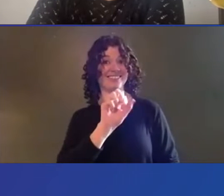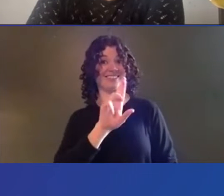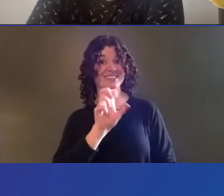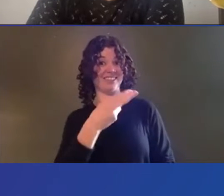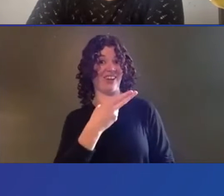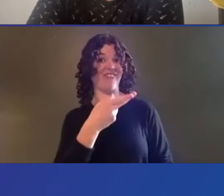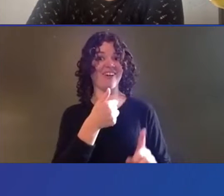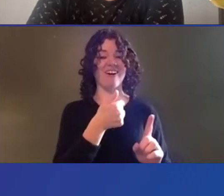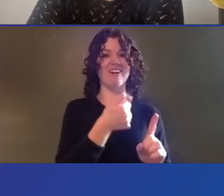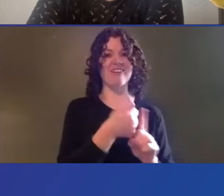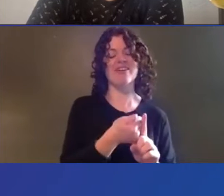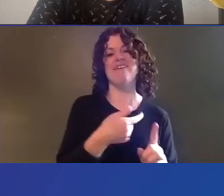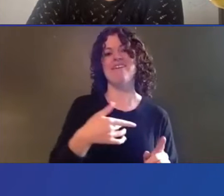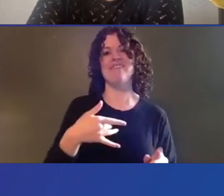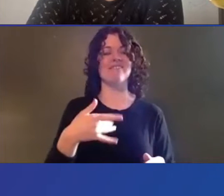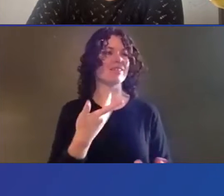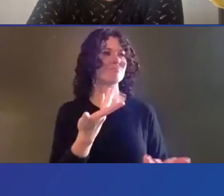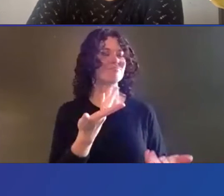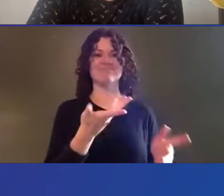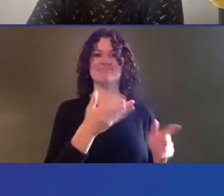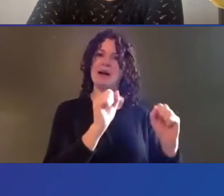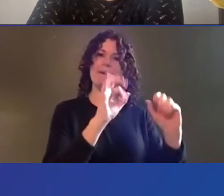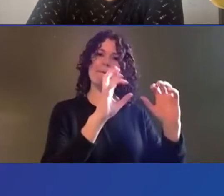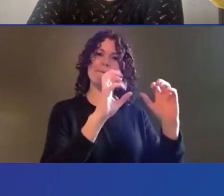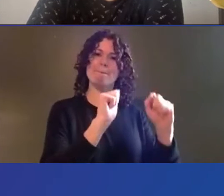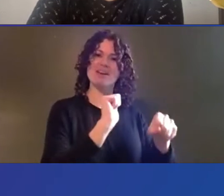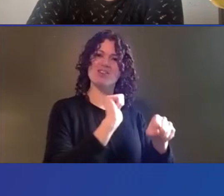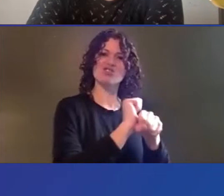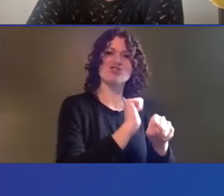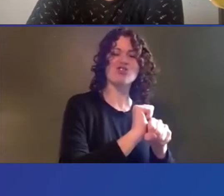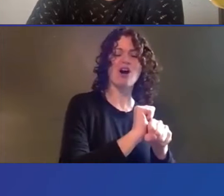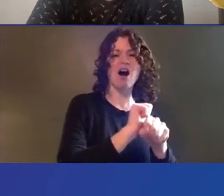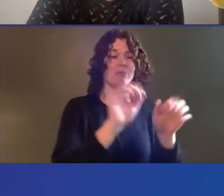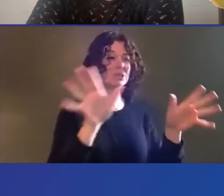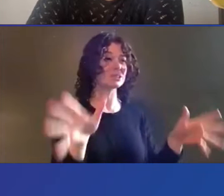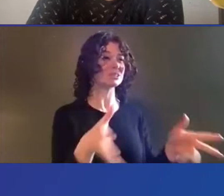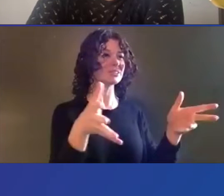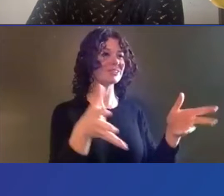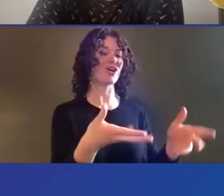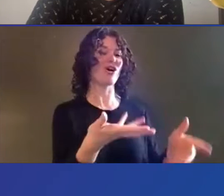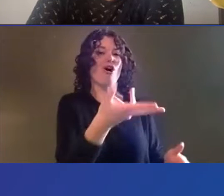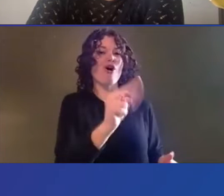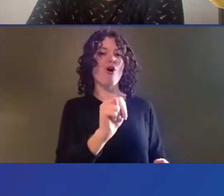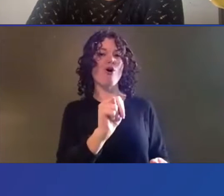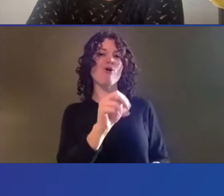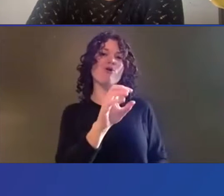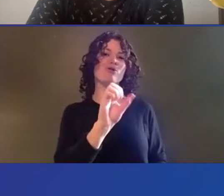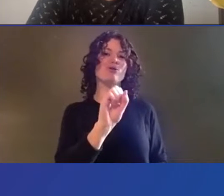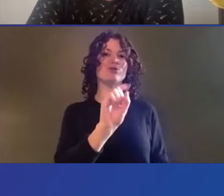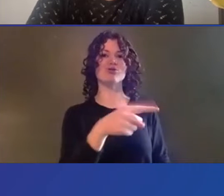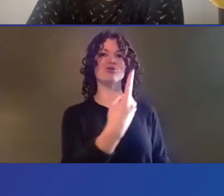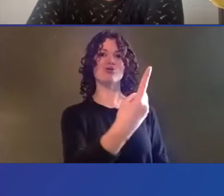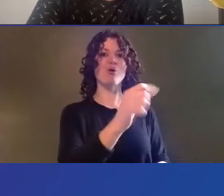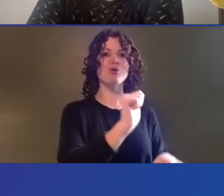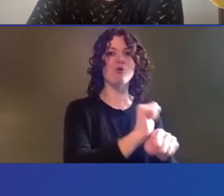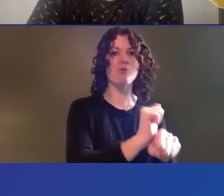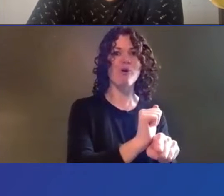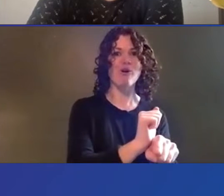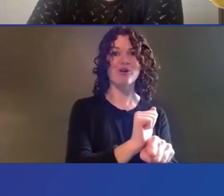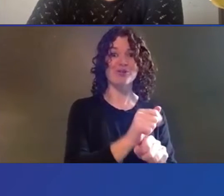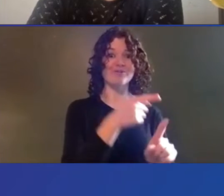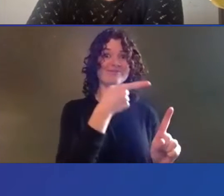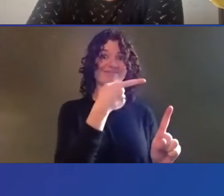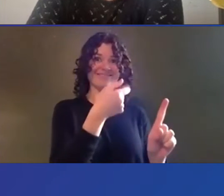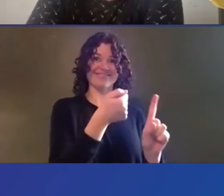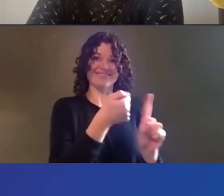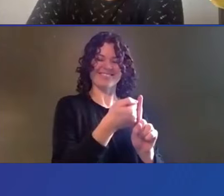an amazing solo work, and, you know, this led her to the dance floor, that is like an, you know, like